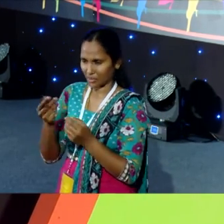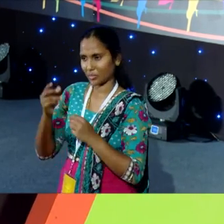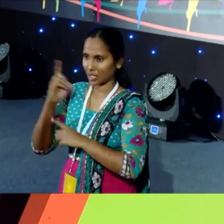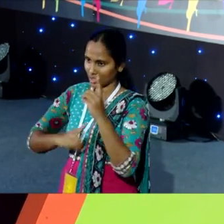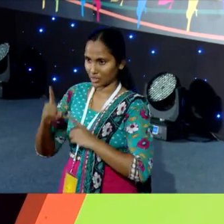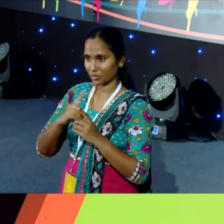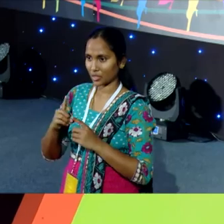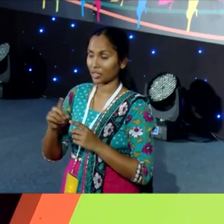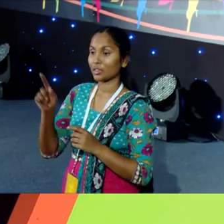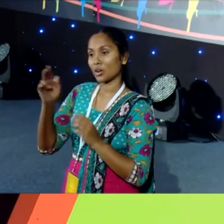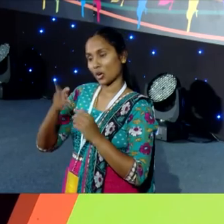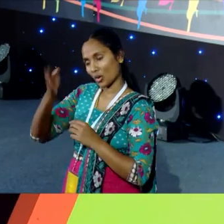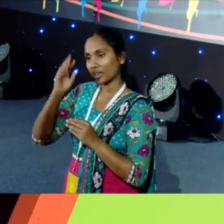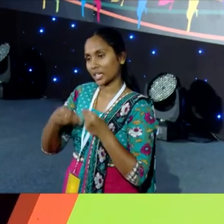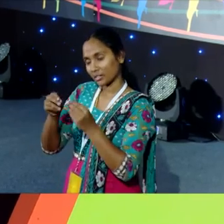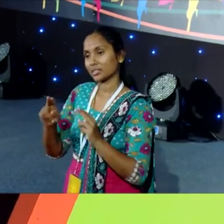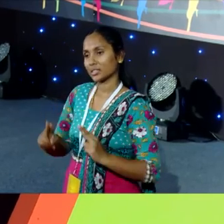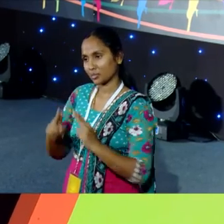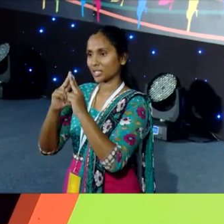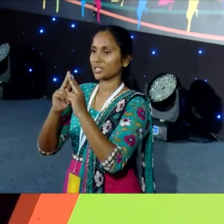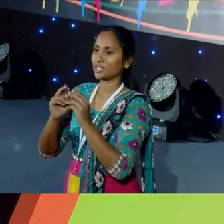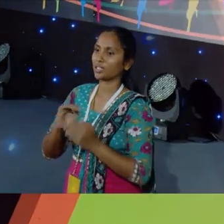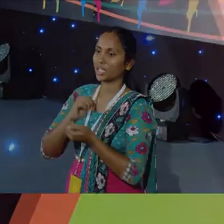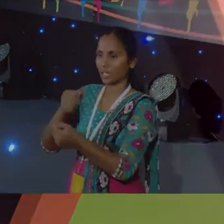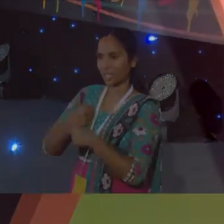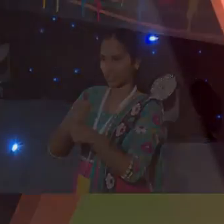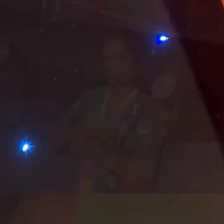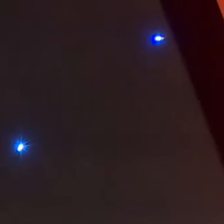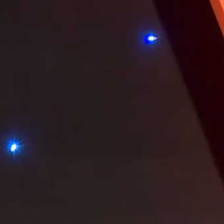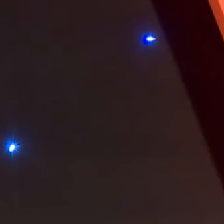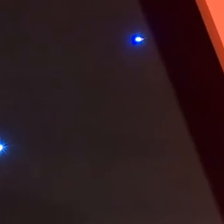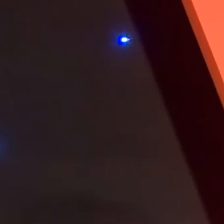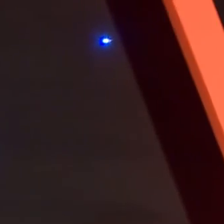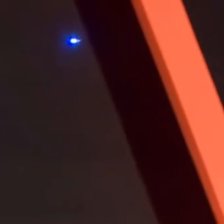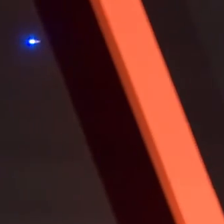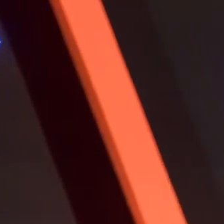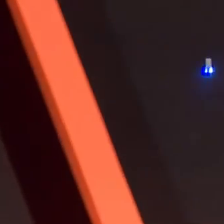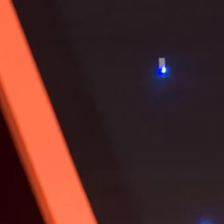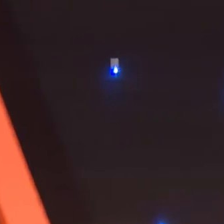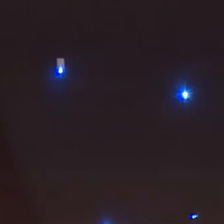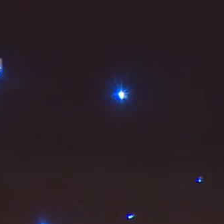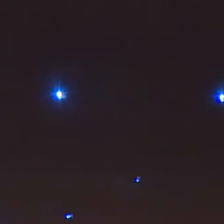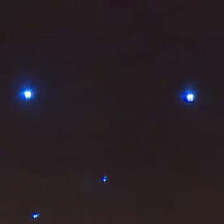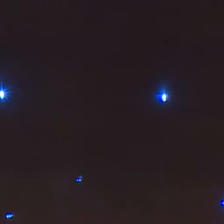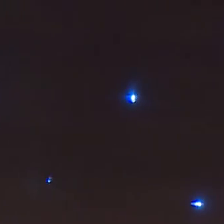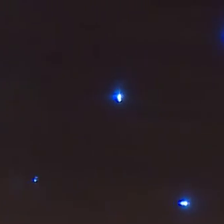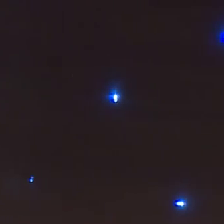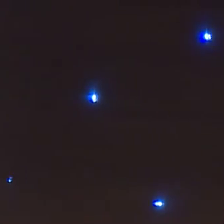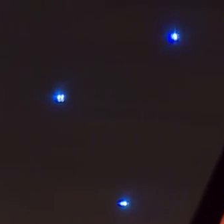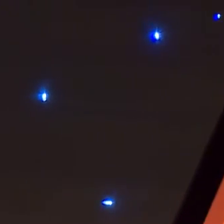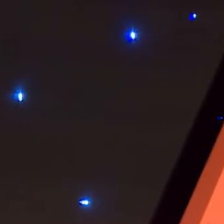given you a special gift. Every one of us. This is a Cadbury ad that was made 20 years